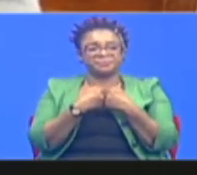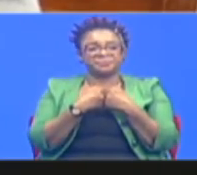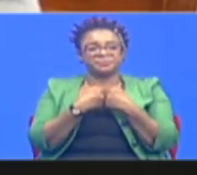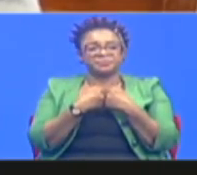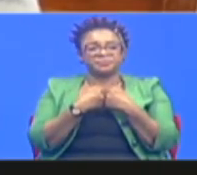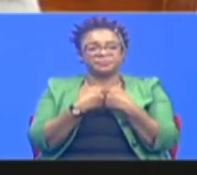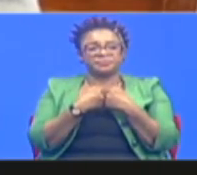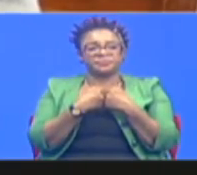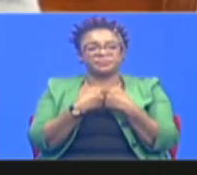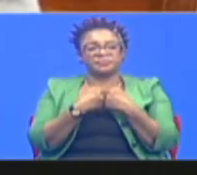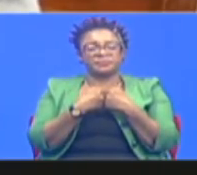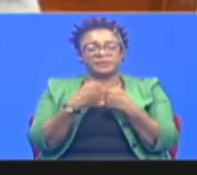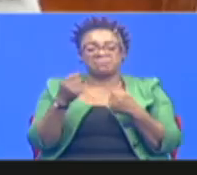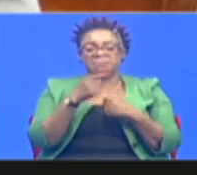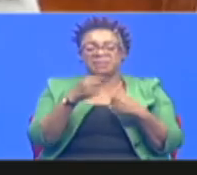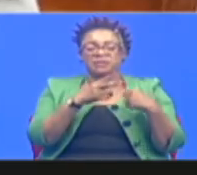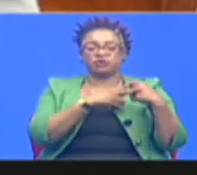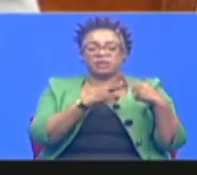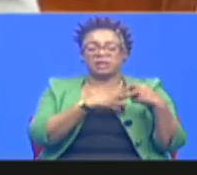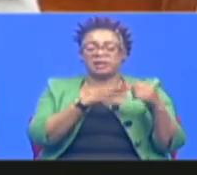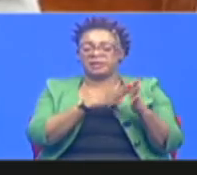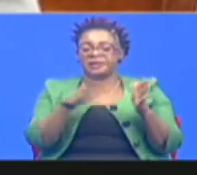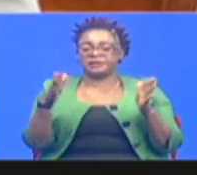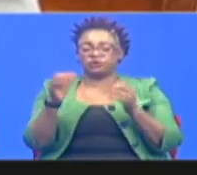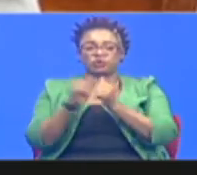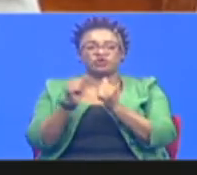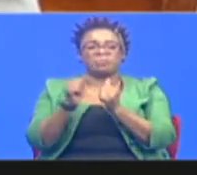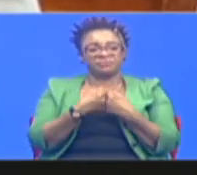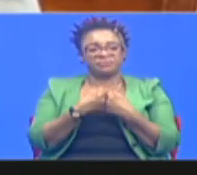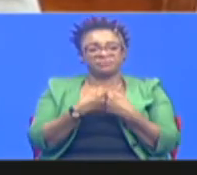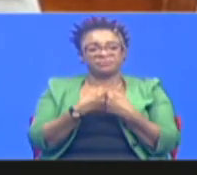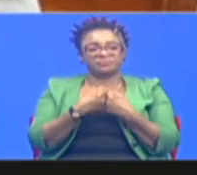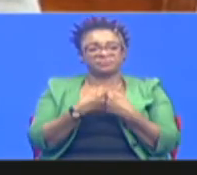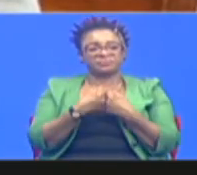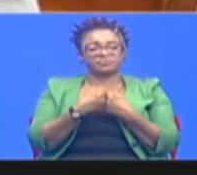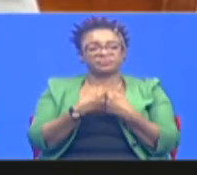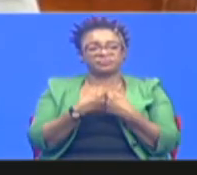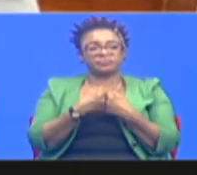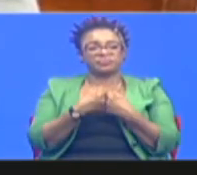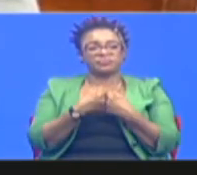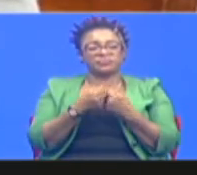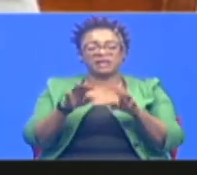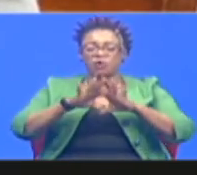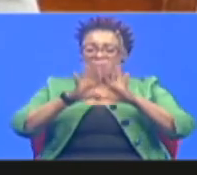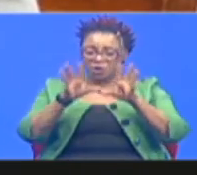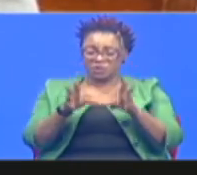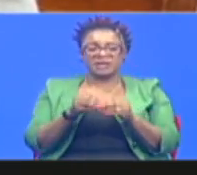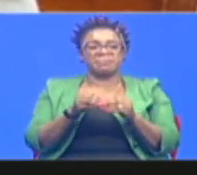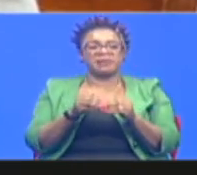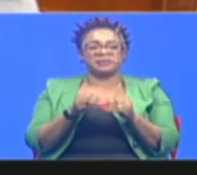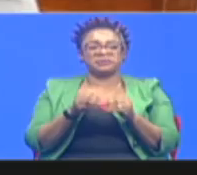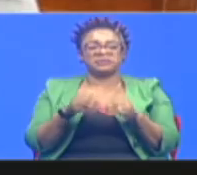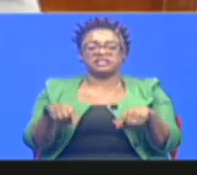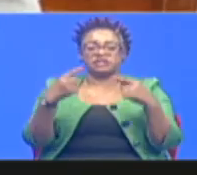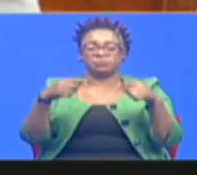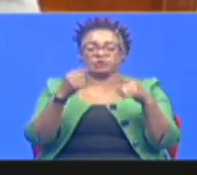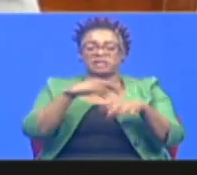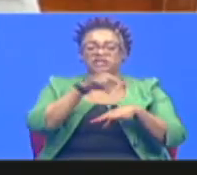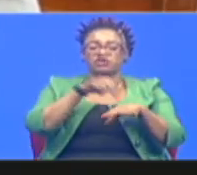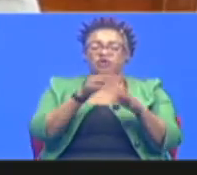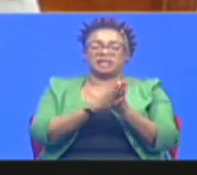between July and October, in most cases in the government, is affected by the dispute between the National Assembly and the